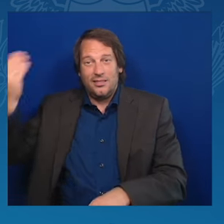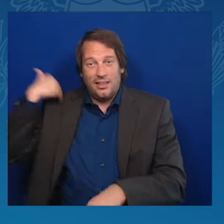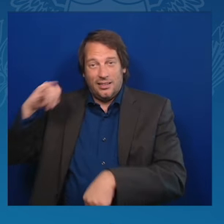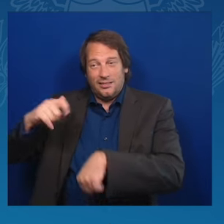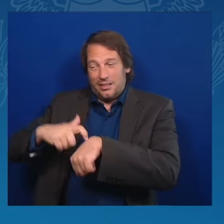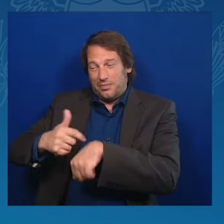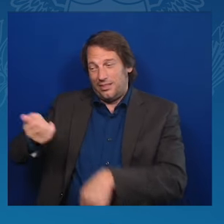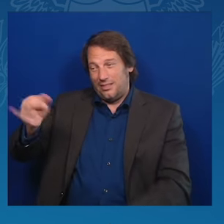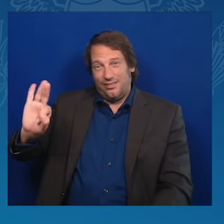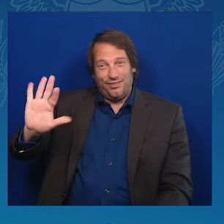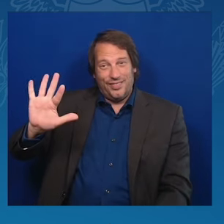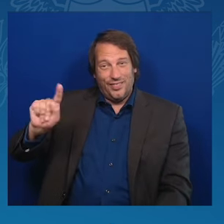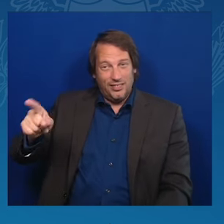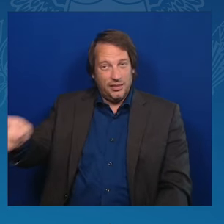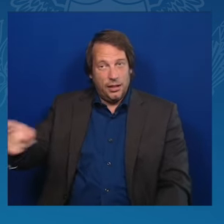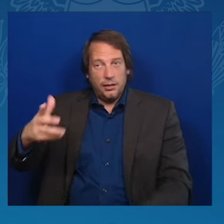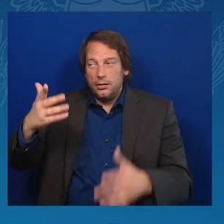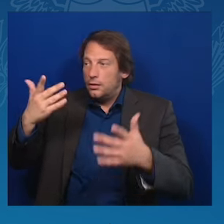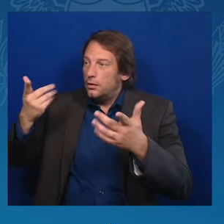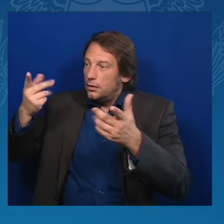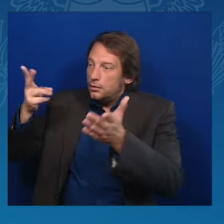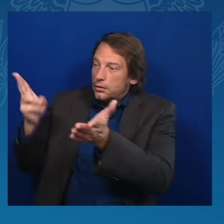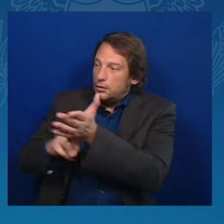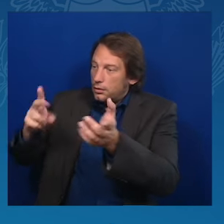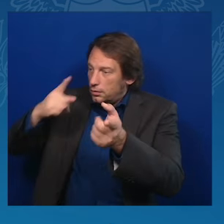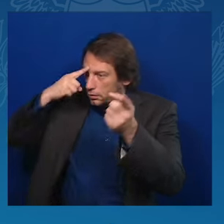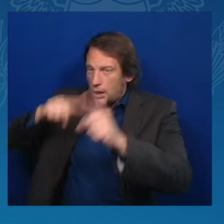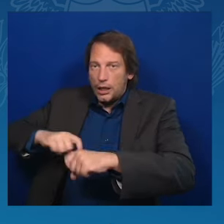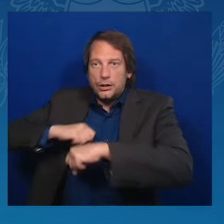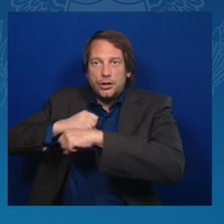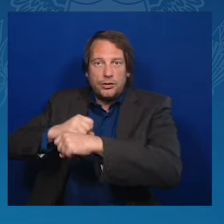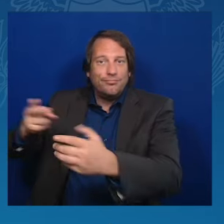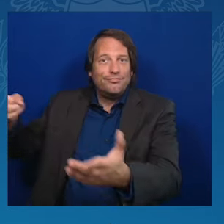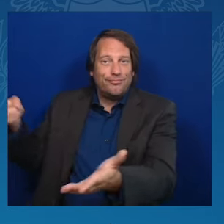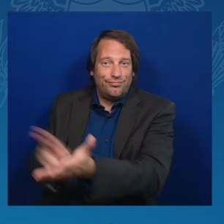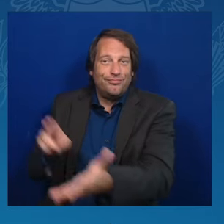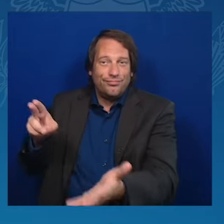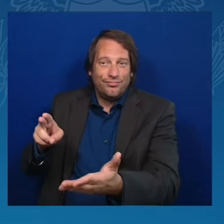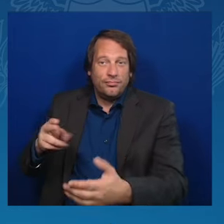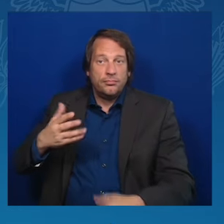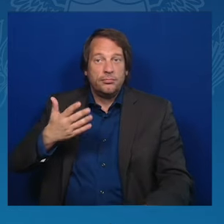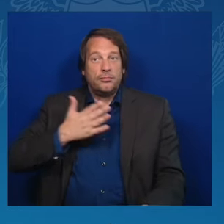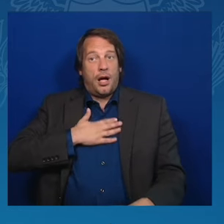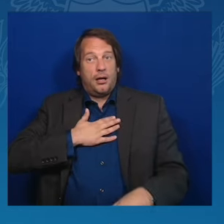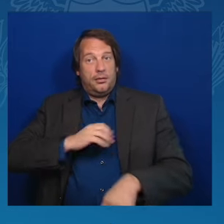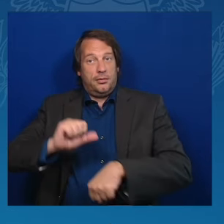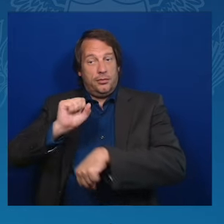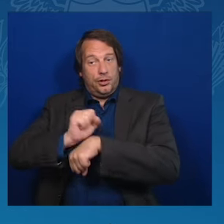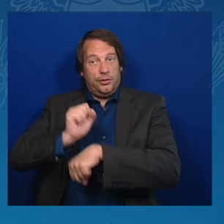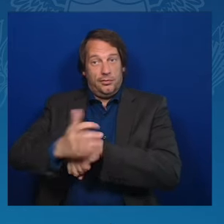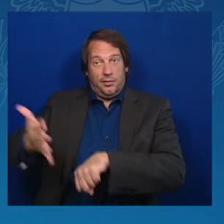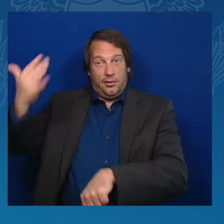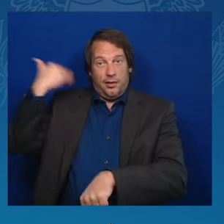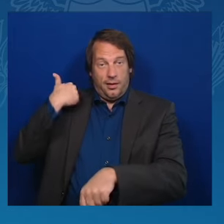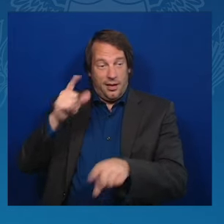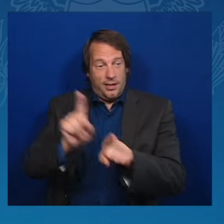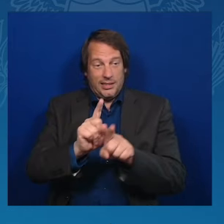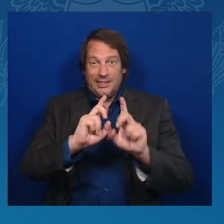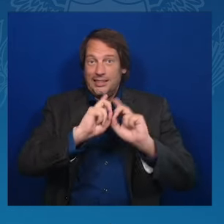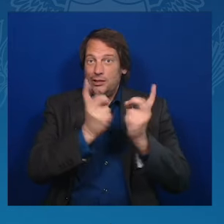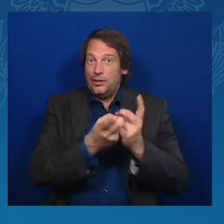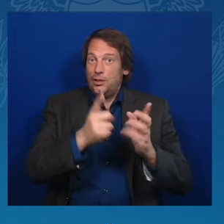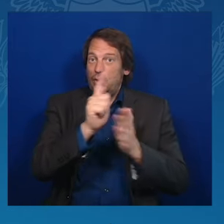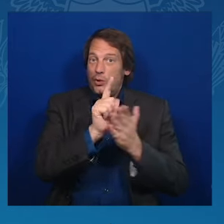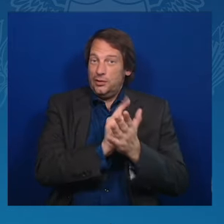And in my elected career as District Attorney of San Francisco, Attorney General of California, and United States Senator, one of my